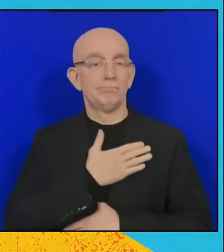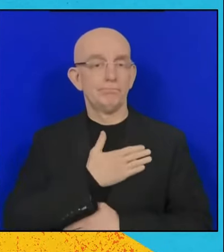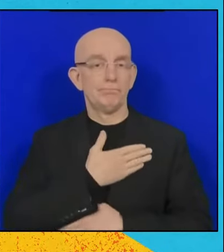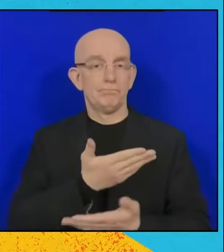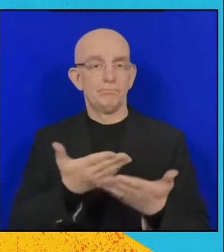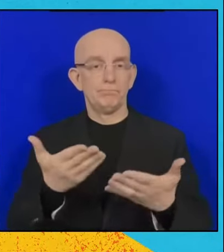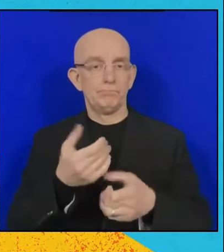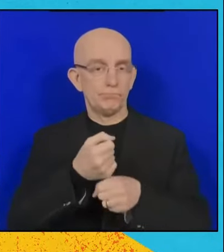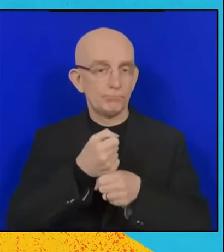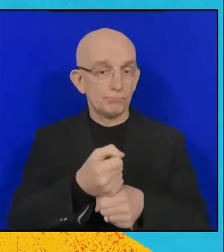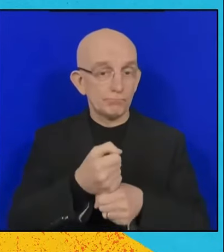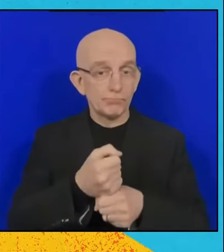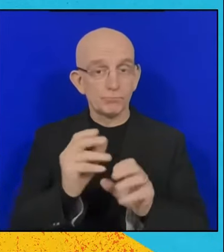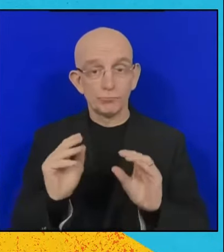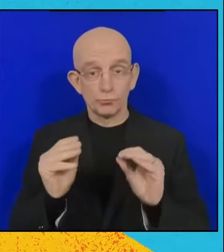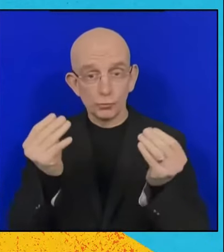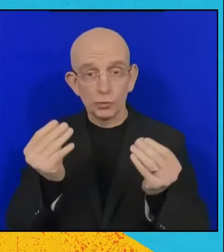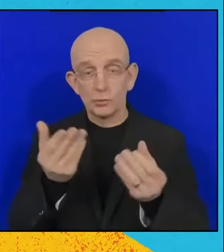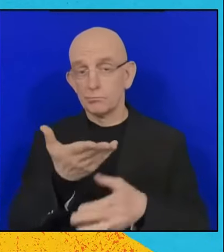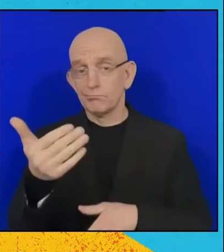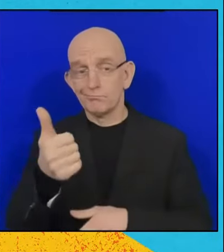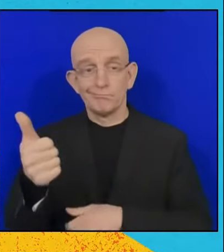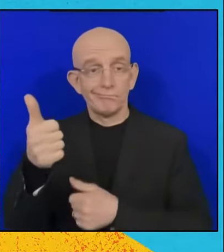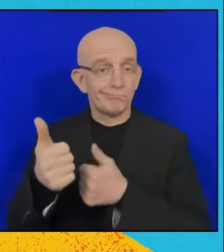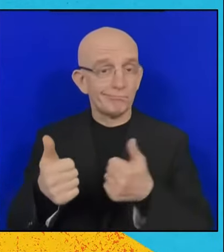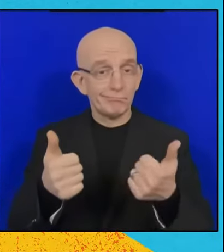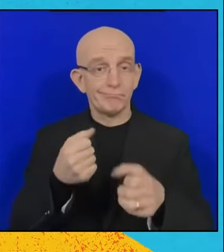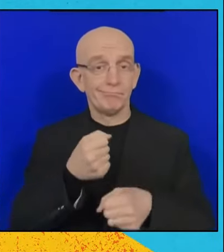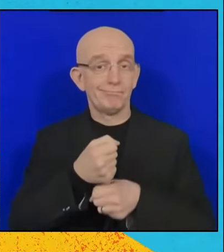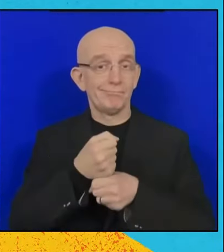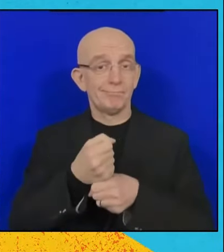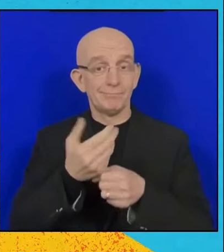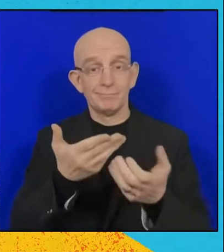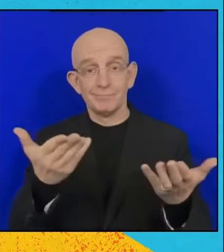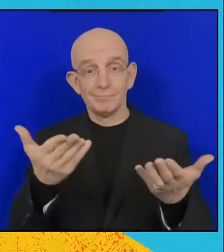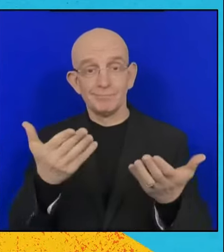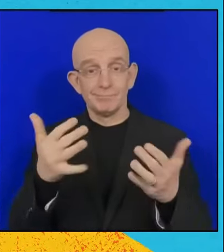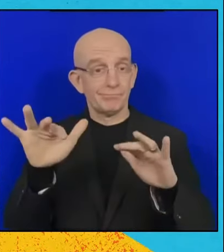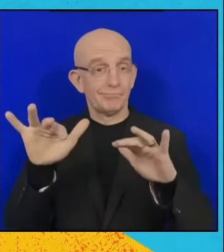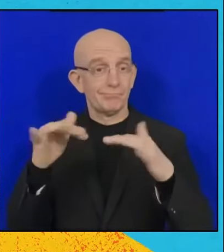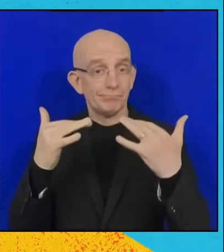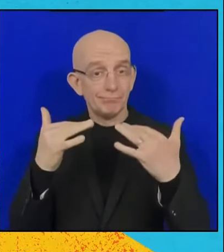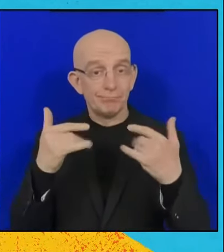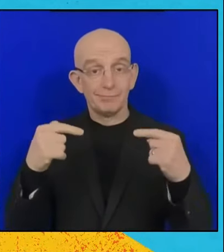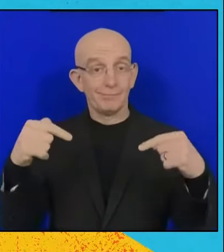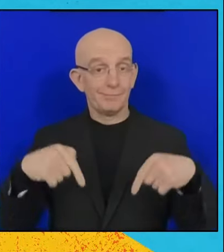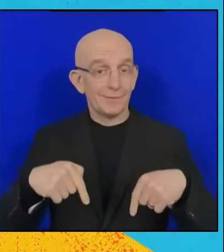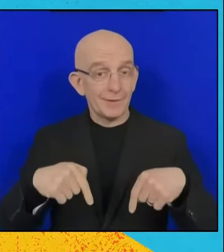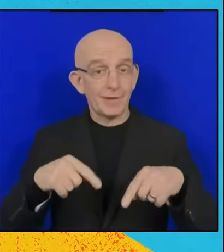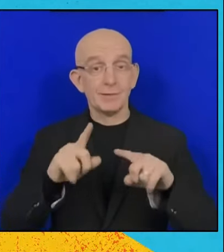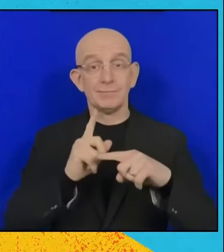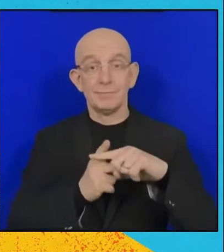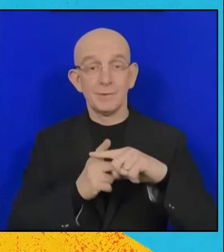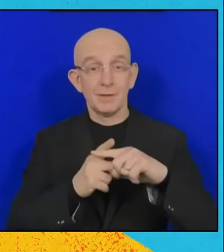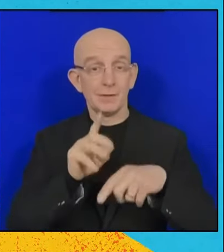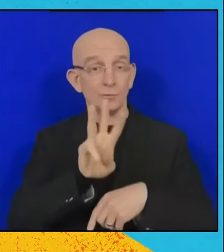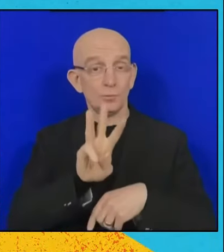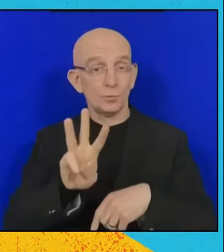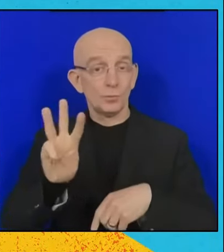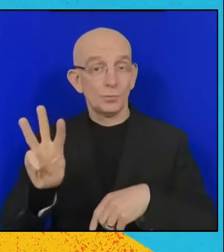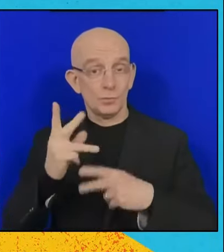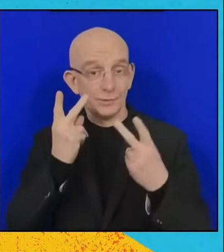online. Welcome to the 2023 Economic and Social Council Youth Forum. It is great to